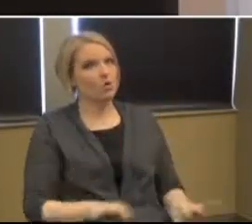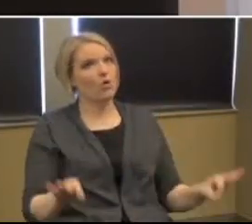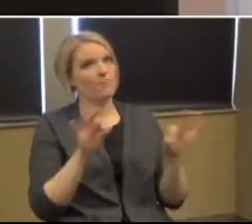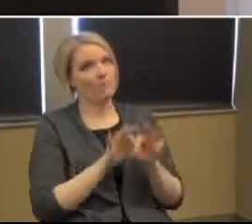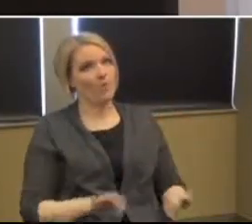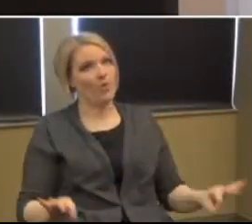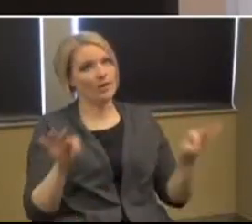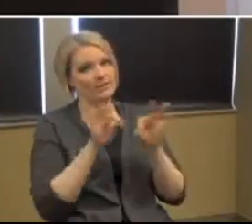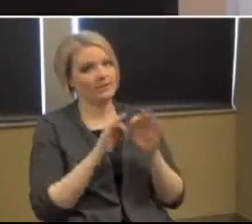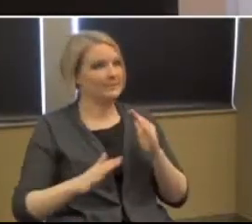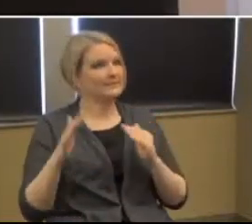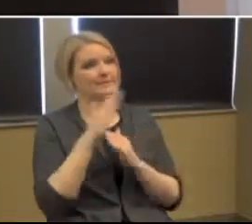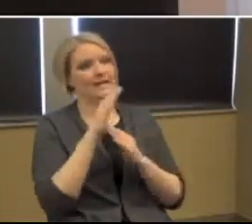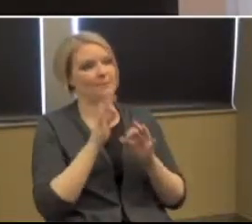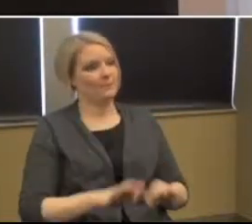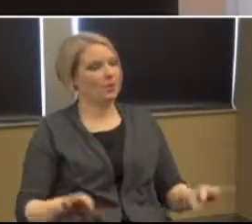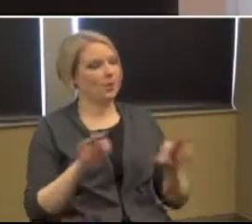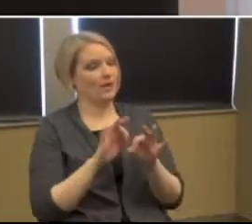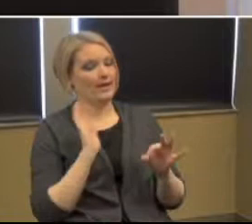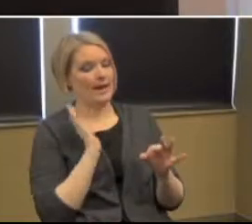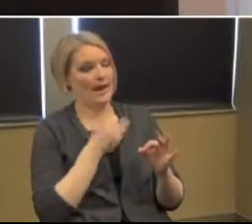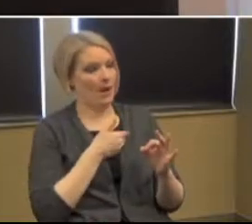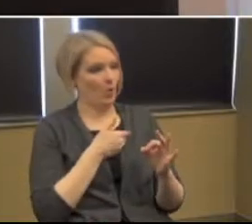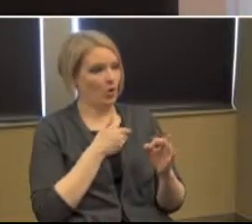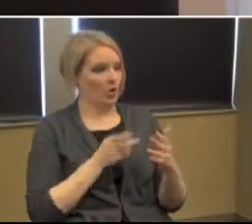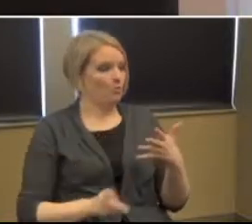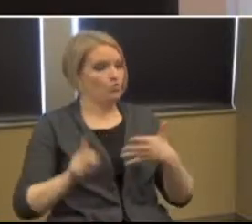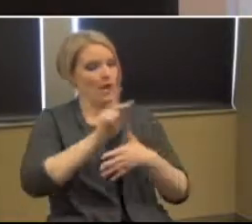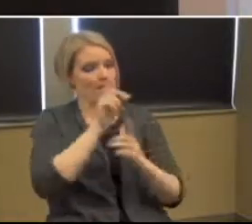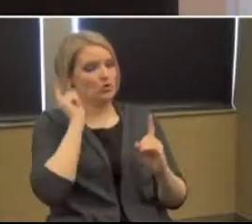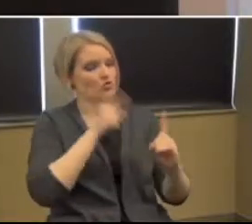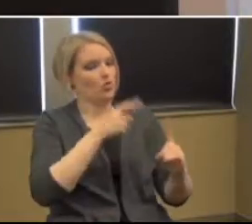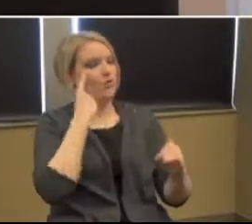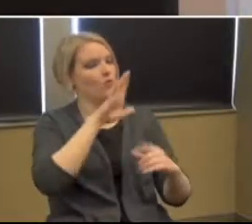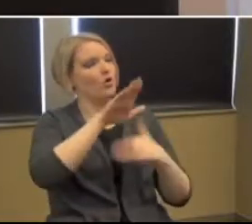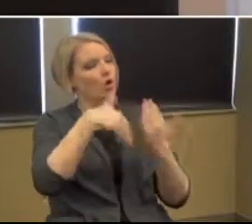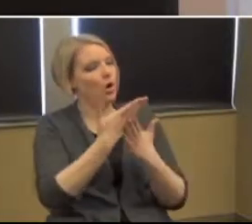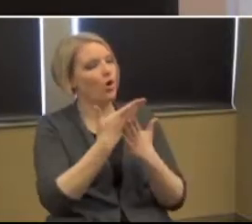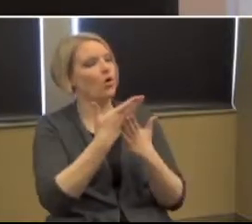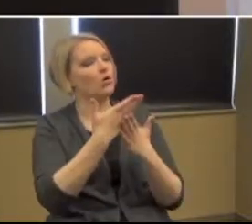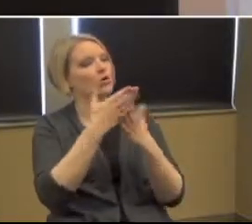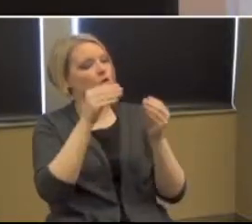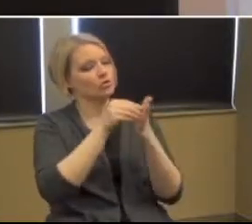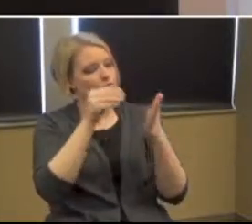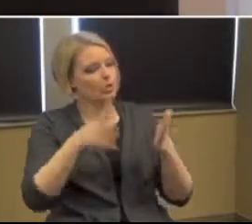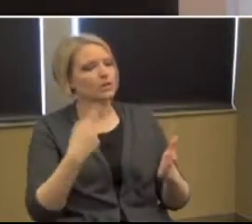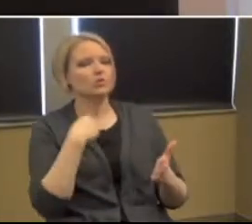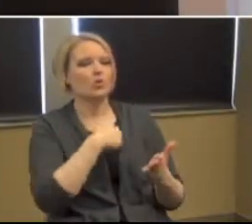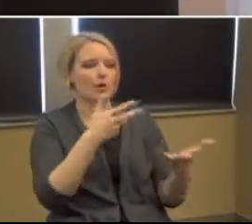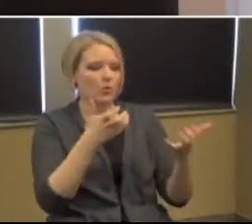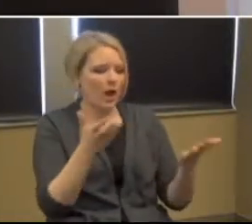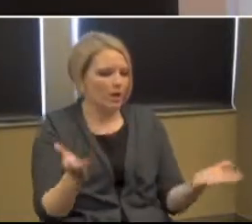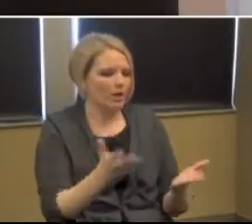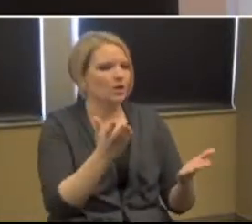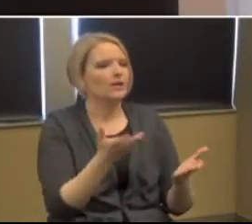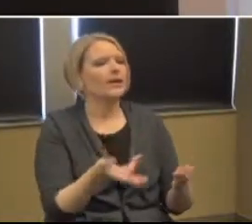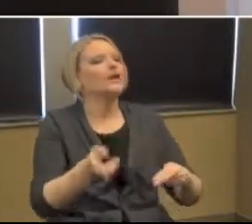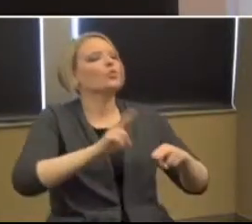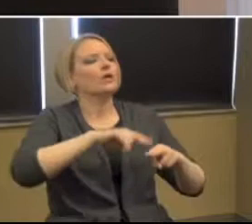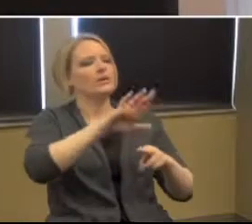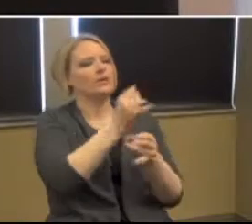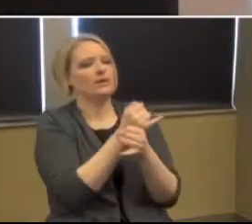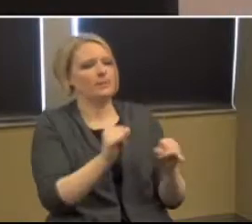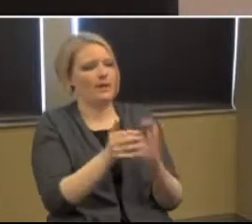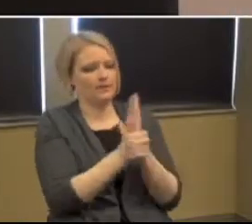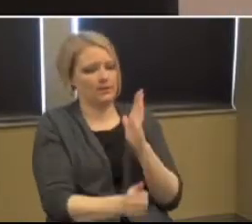biggie, our primary goal for all school-age students is an increase in independence skills. And sometimes we